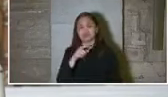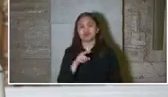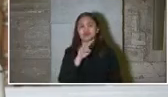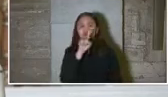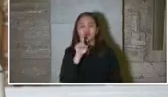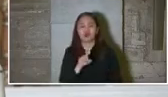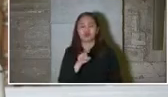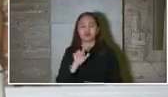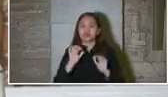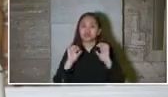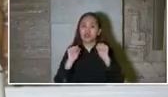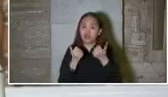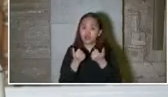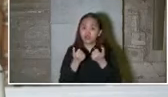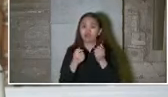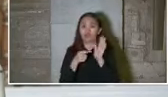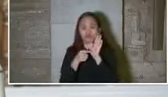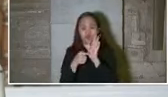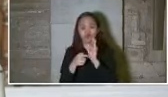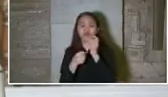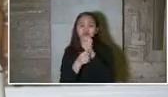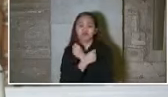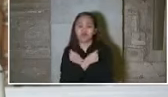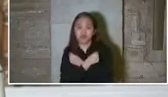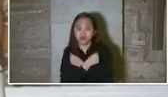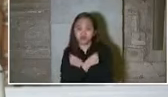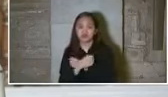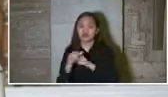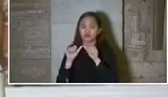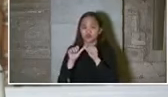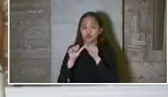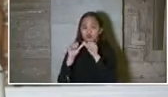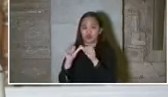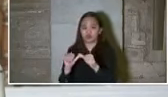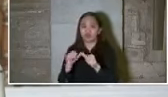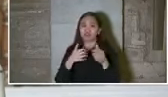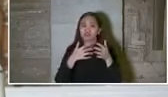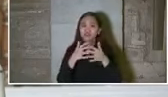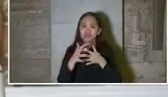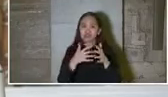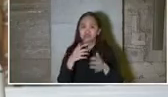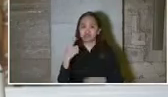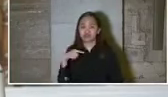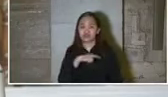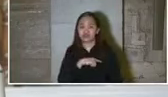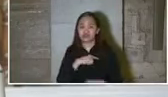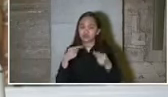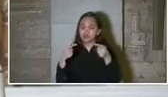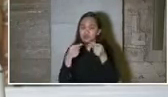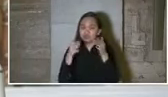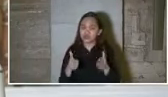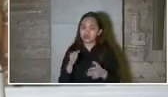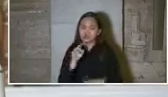Paano ba tayo iibig at magmamahal even to our enemies?